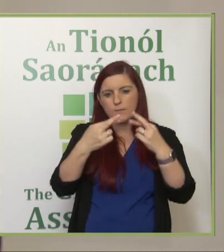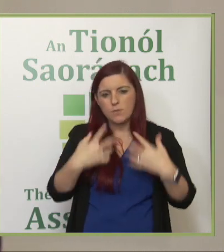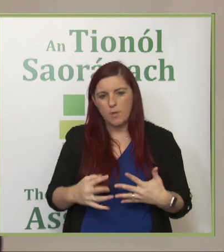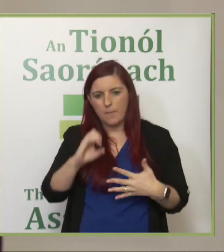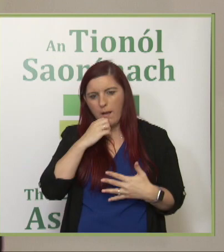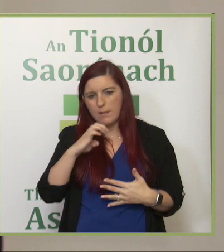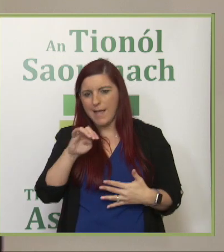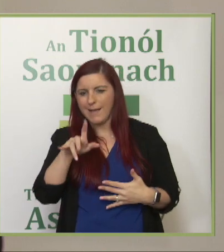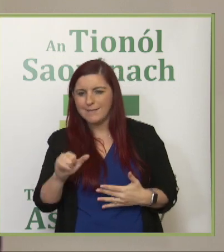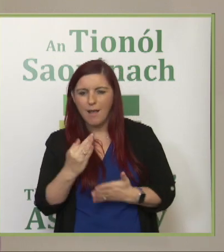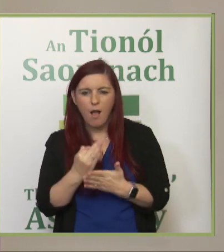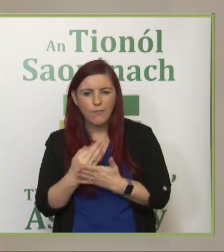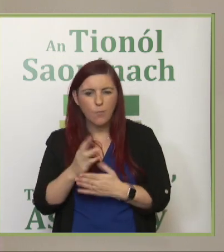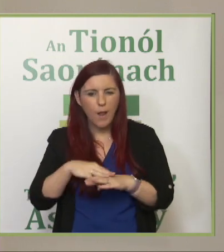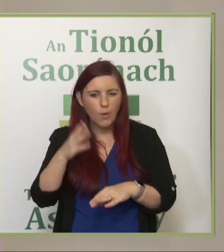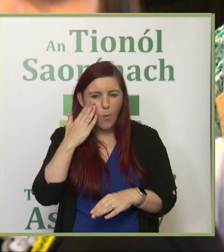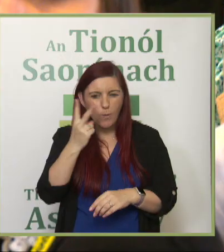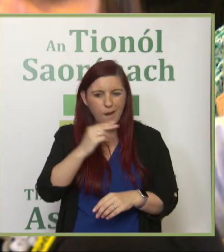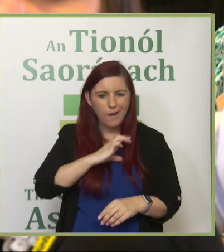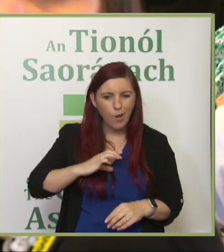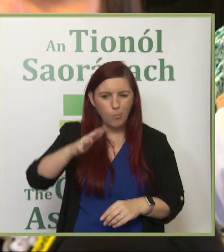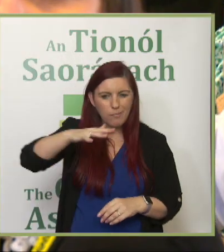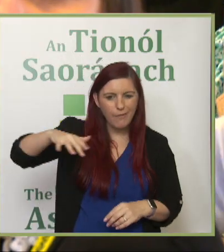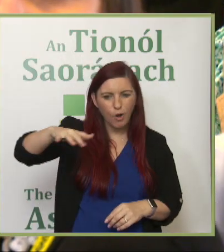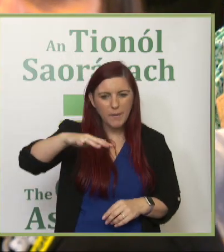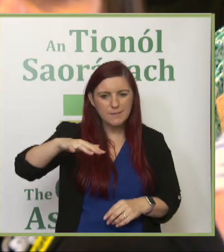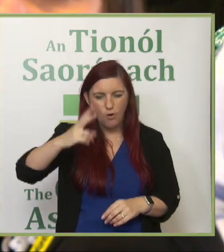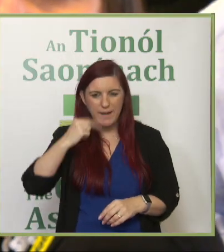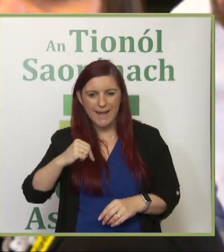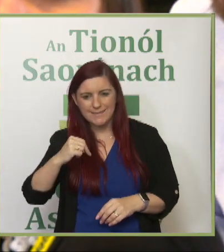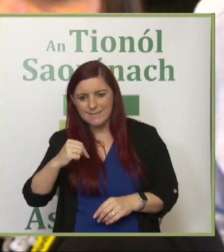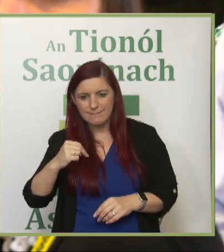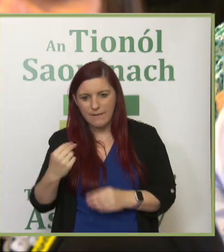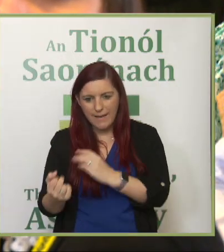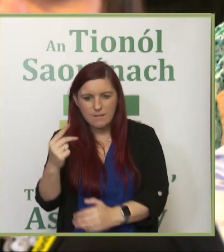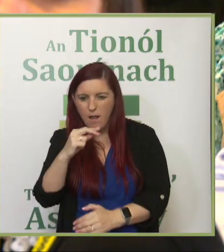often associated with use in nightlife and festival settings, which were curtailed at this time.